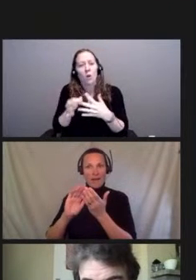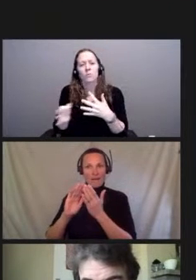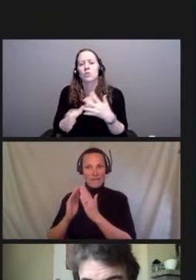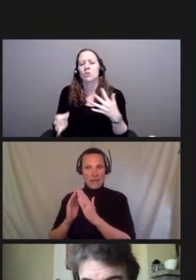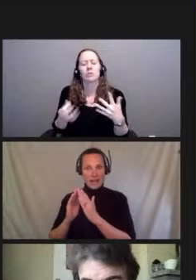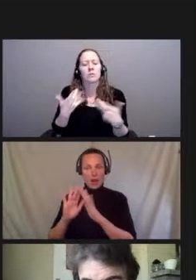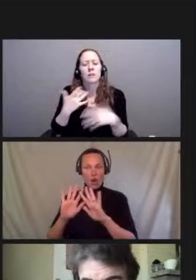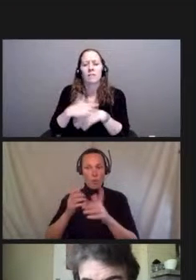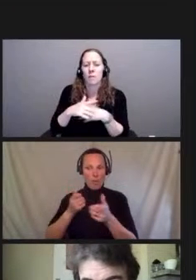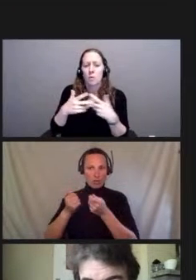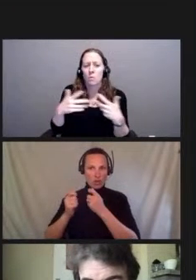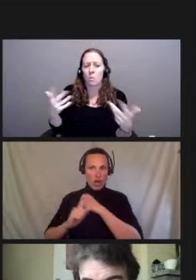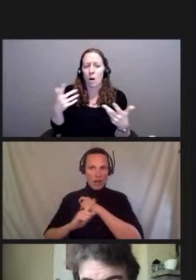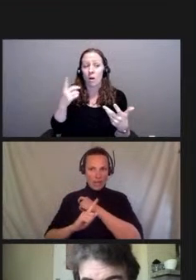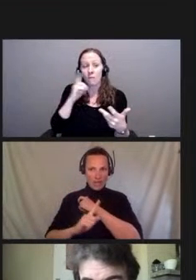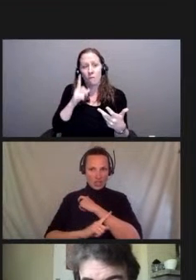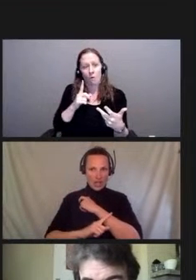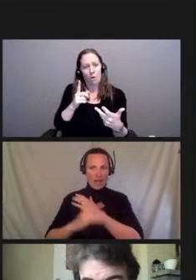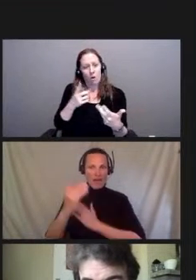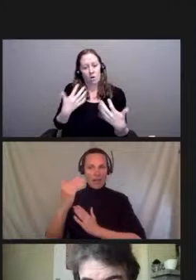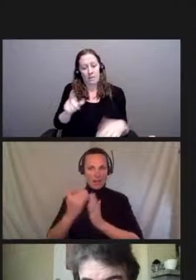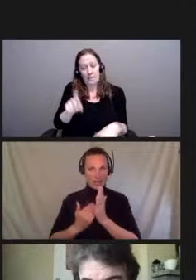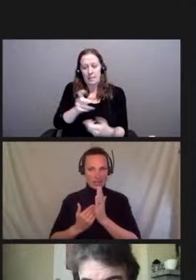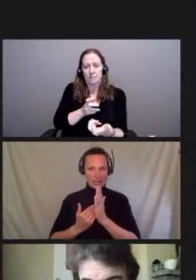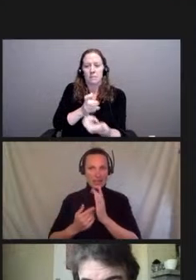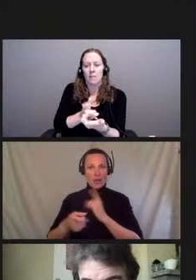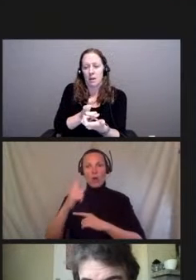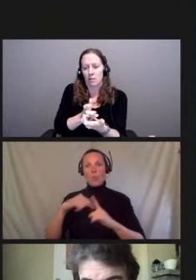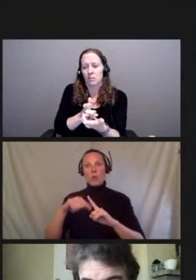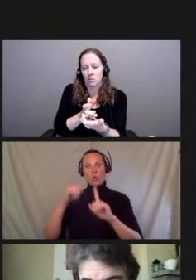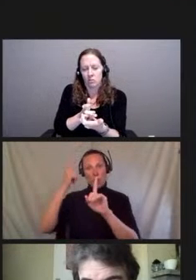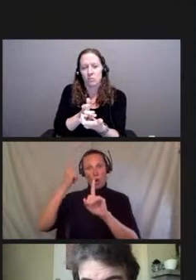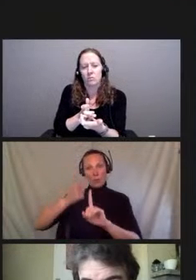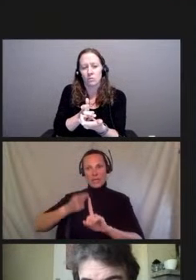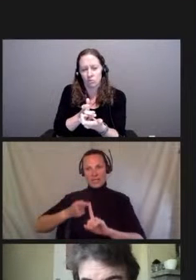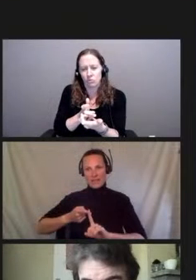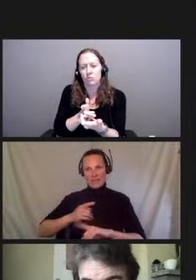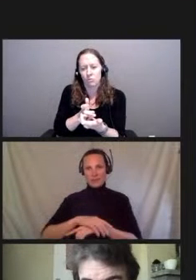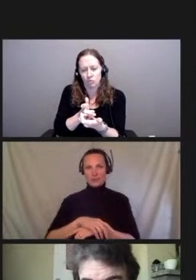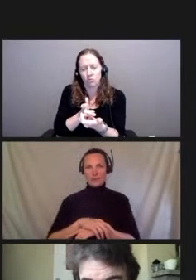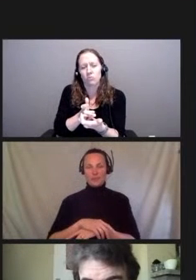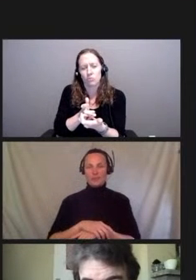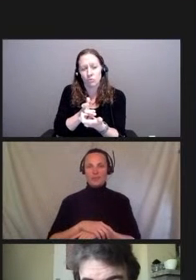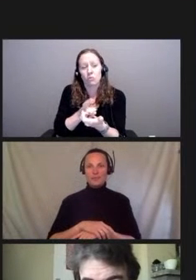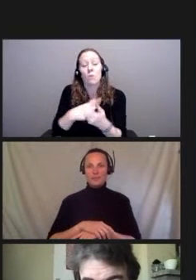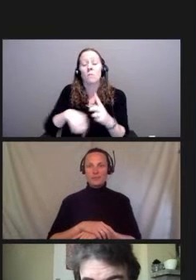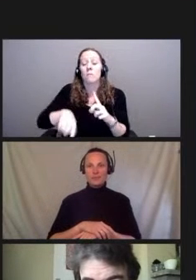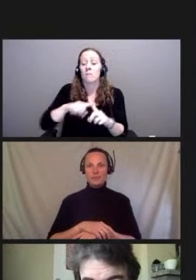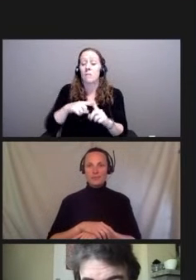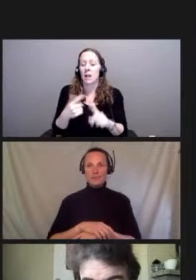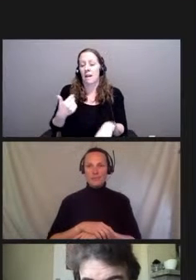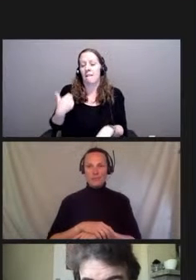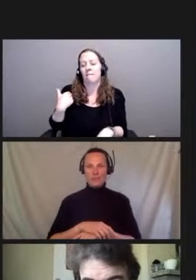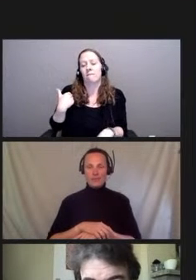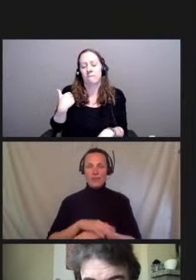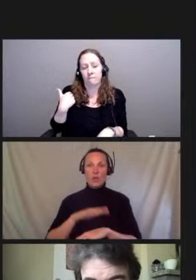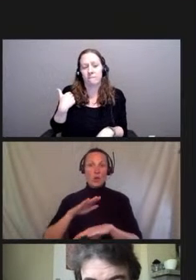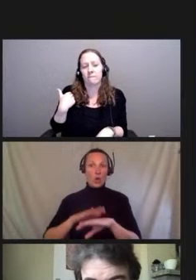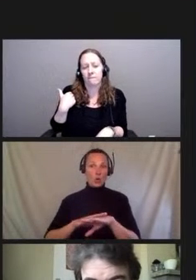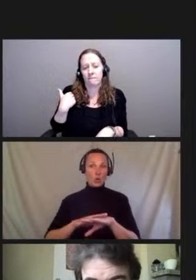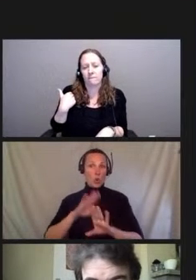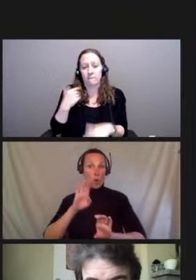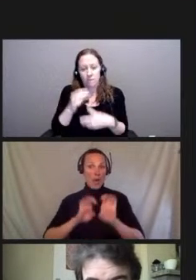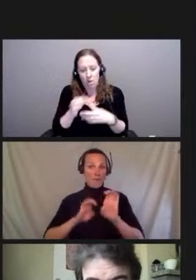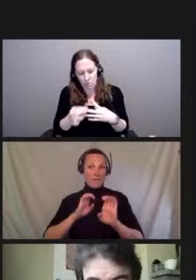support the goals of the waste plan, and the triple bottom line technical evaluation process that will be used to evaluate and shortlist the options